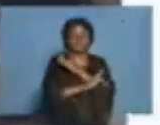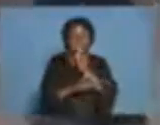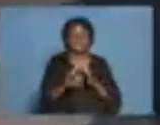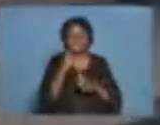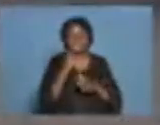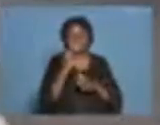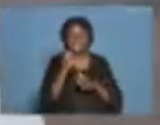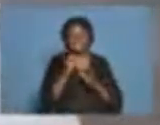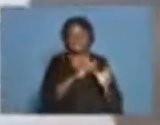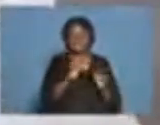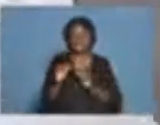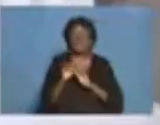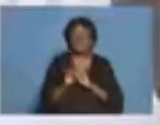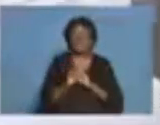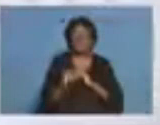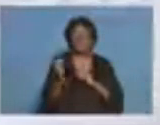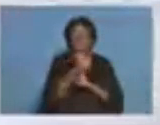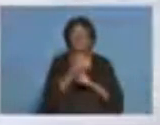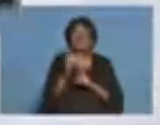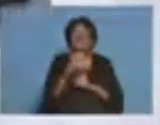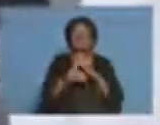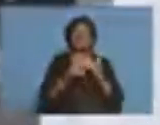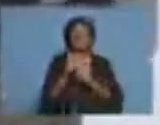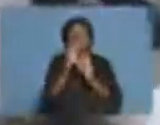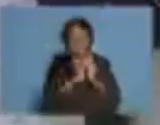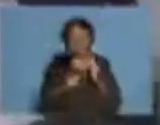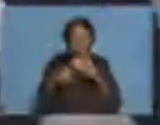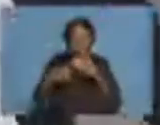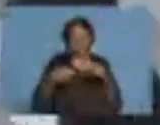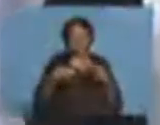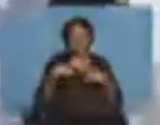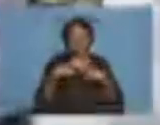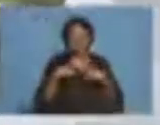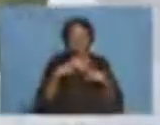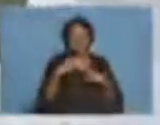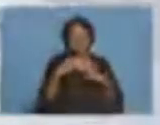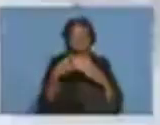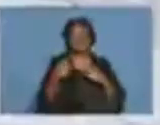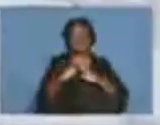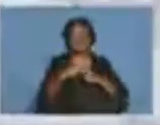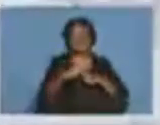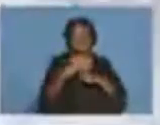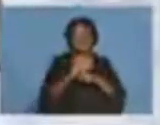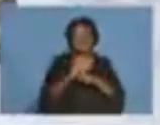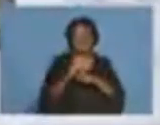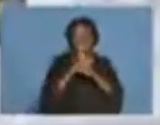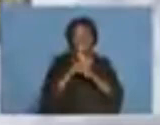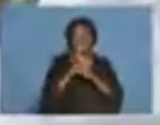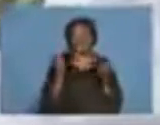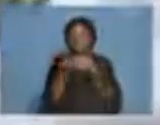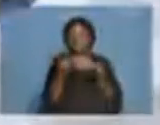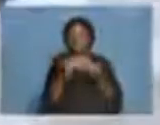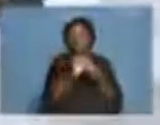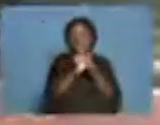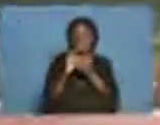an abuse of process, noting that every complaint and dispute from the defense had nothing to do with Gibson having a fair trial.